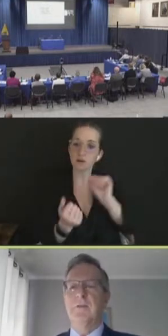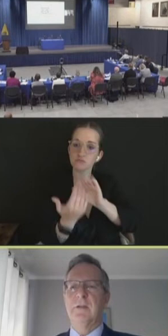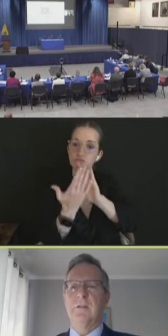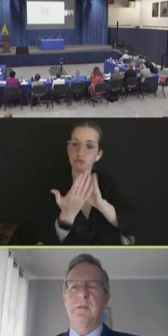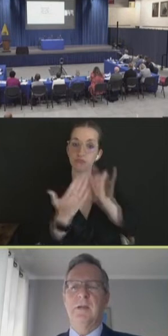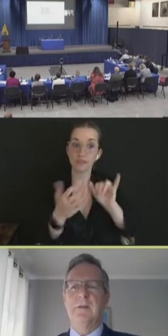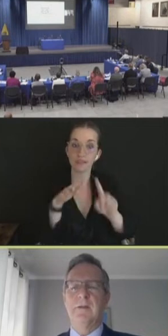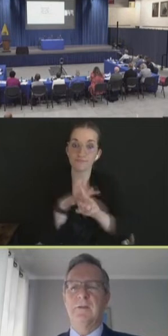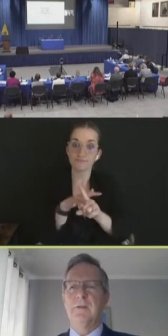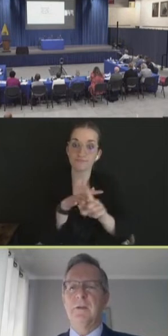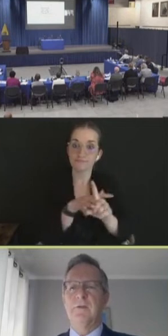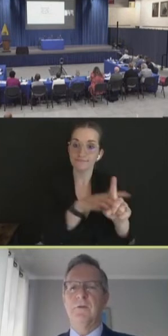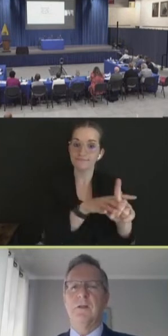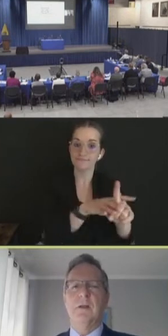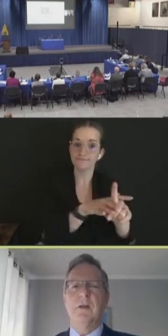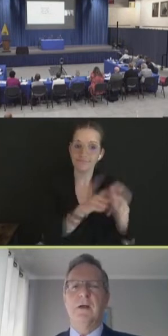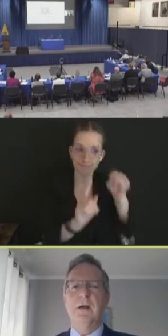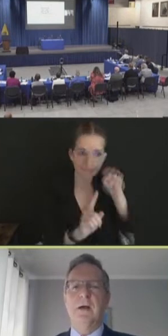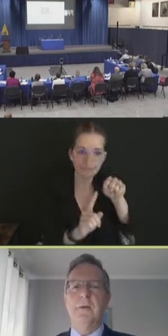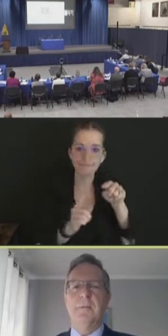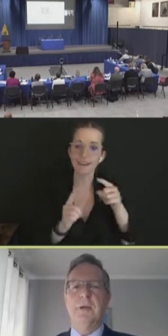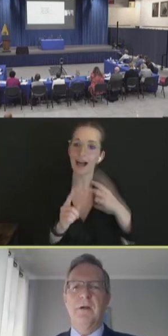emerged as being highly successful